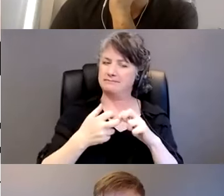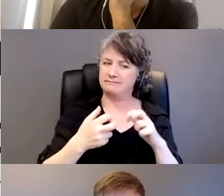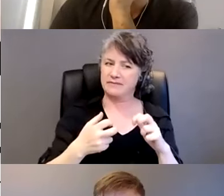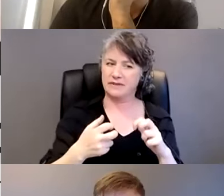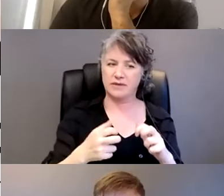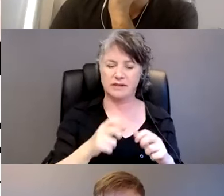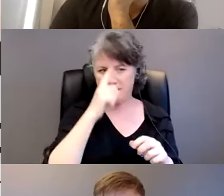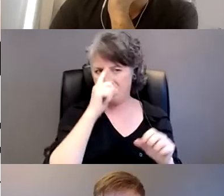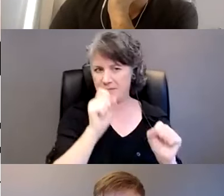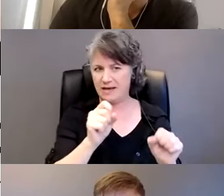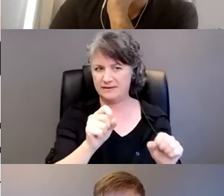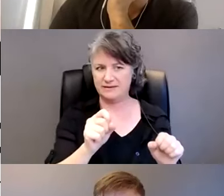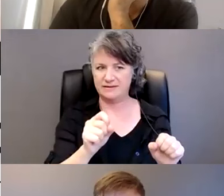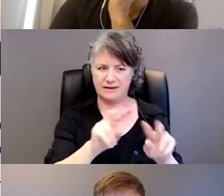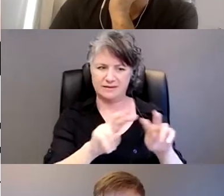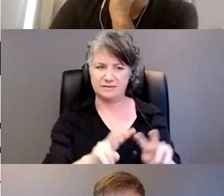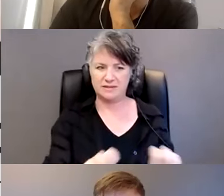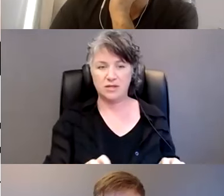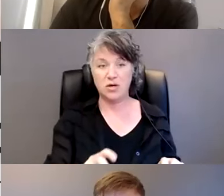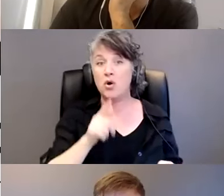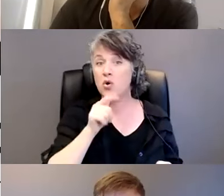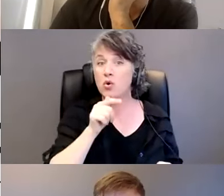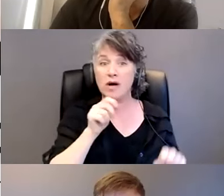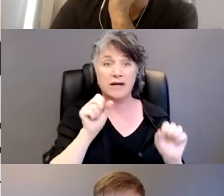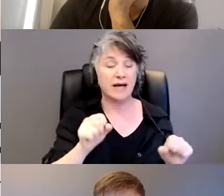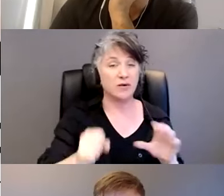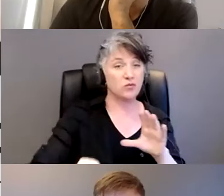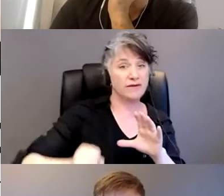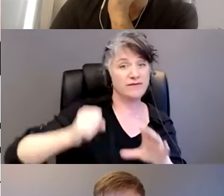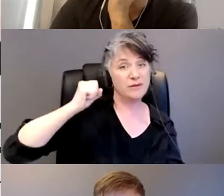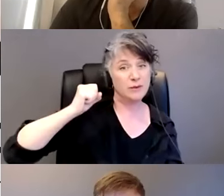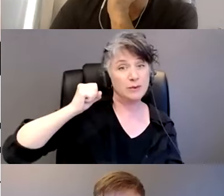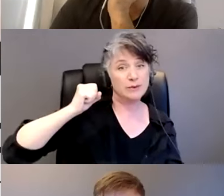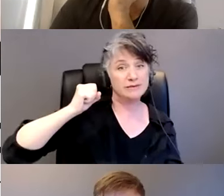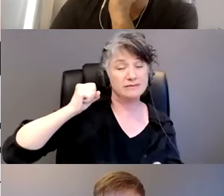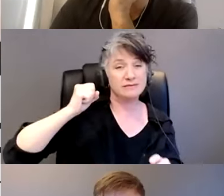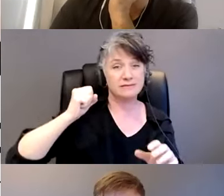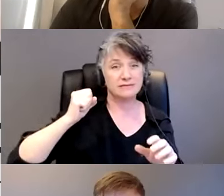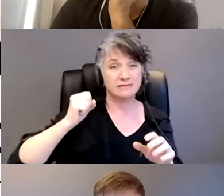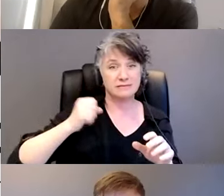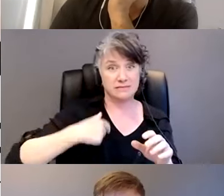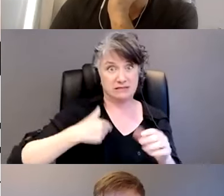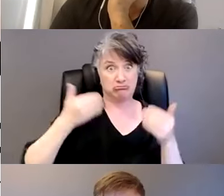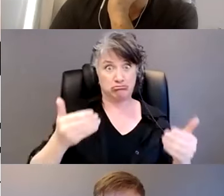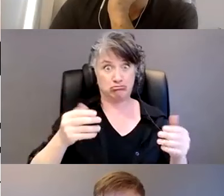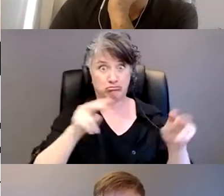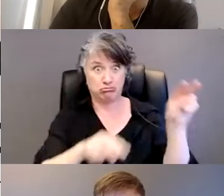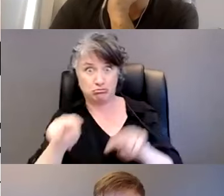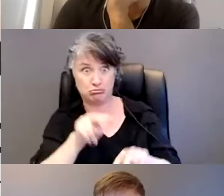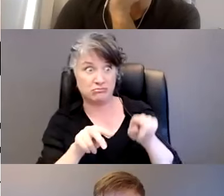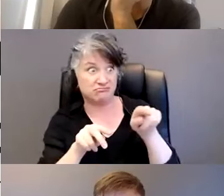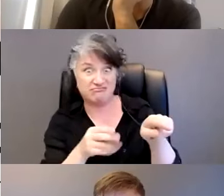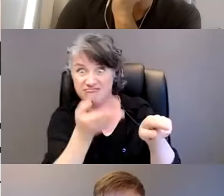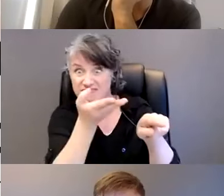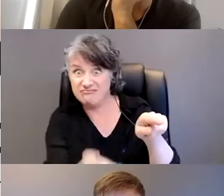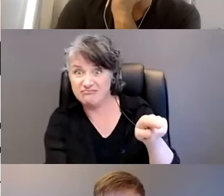only person who can actually refuse the capacity assessment is the client being assessed. And so there's a rights